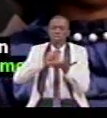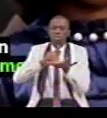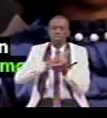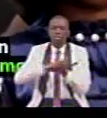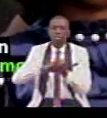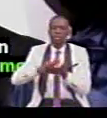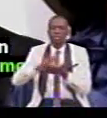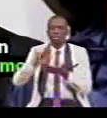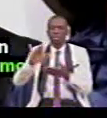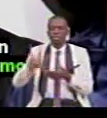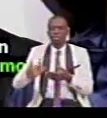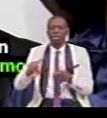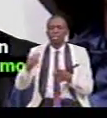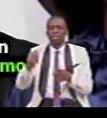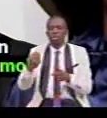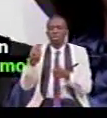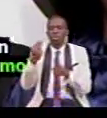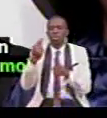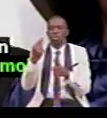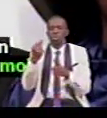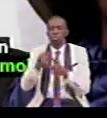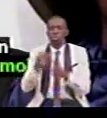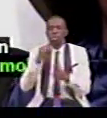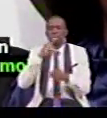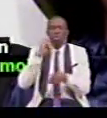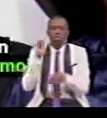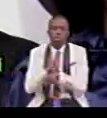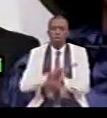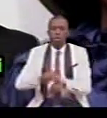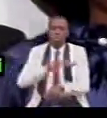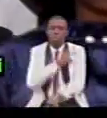the word is working mightily Within